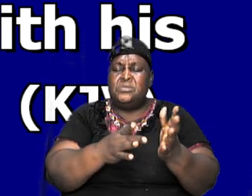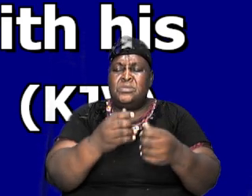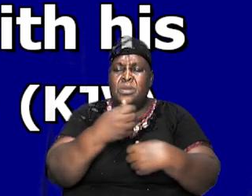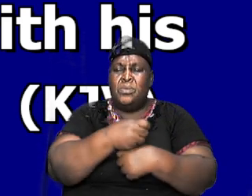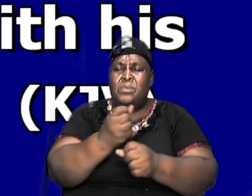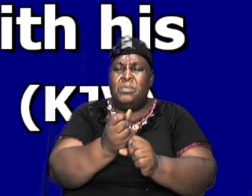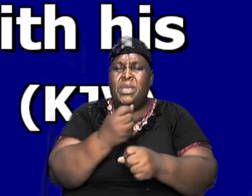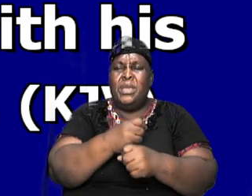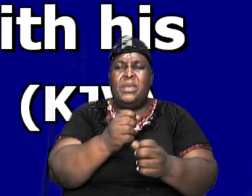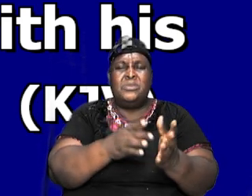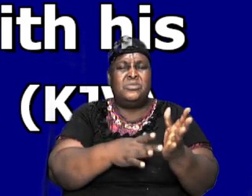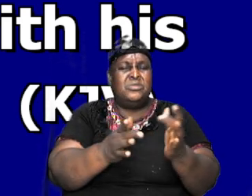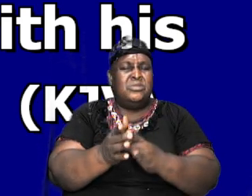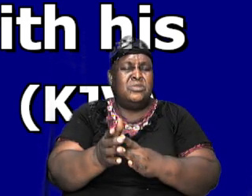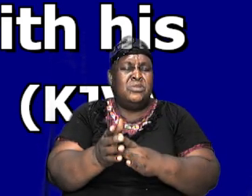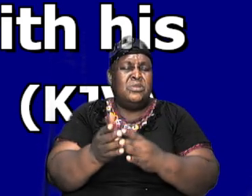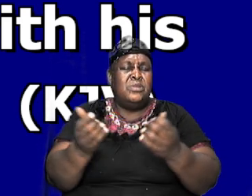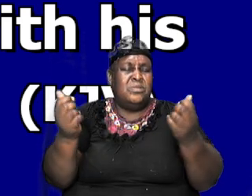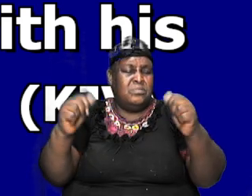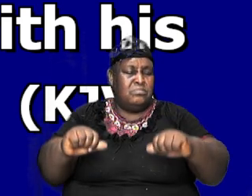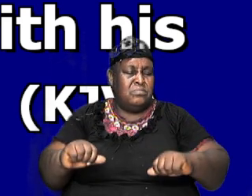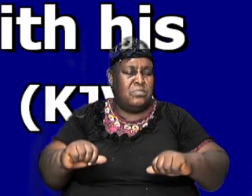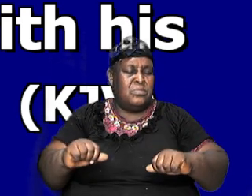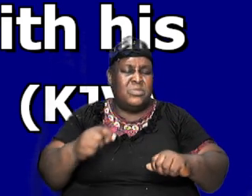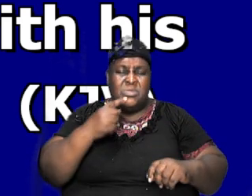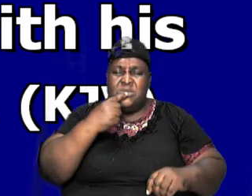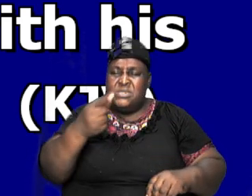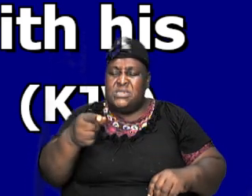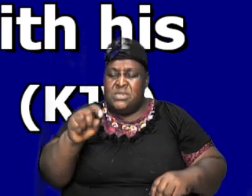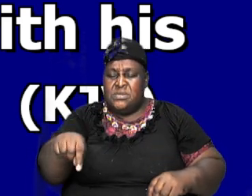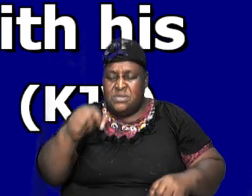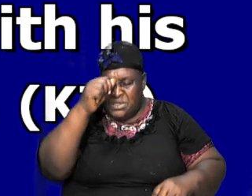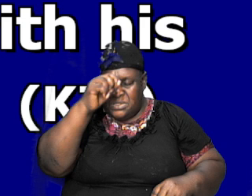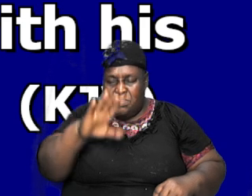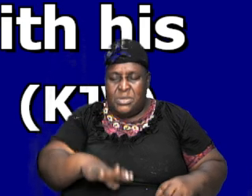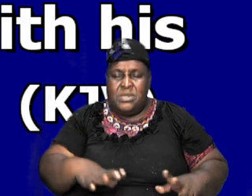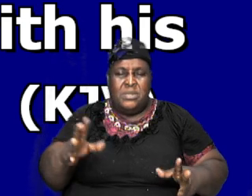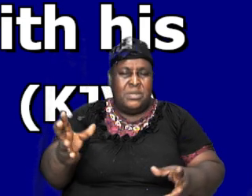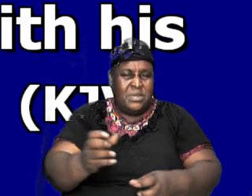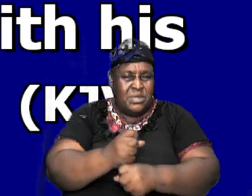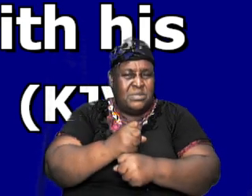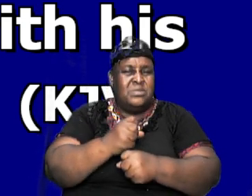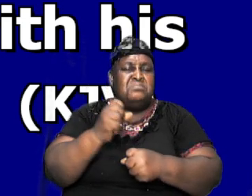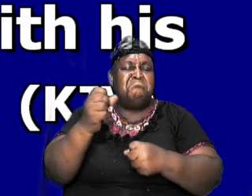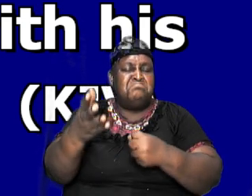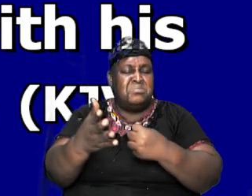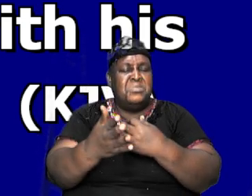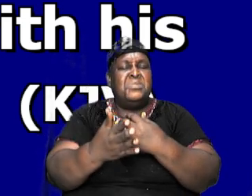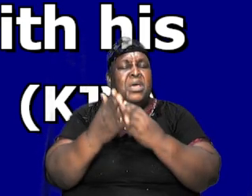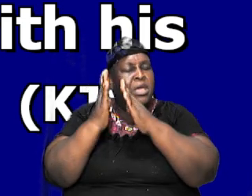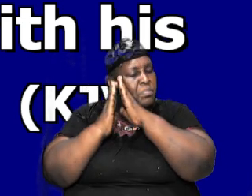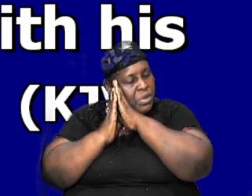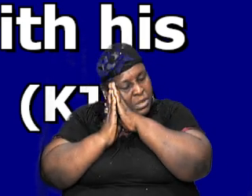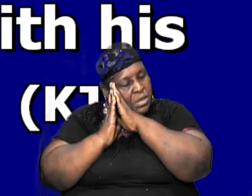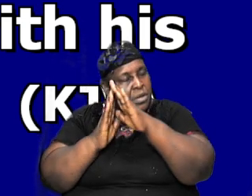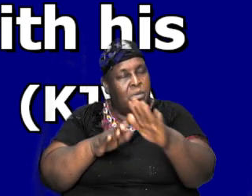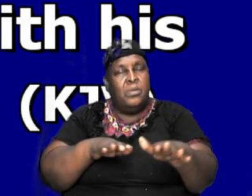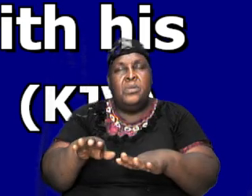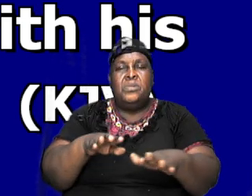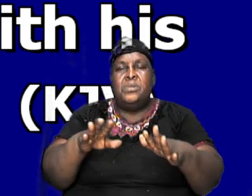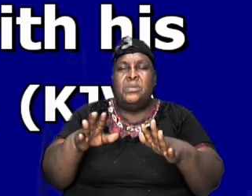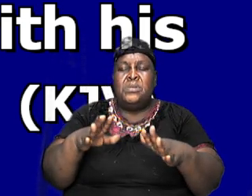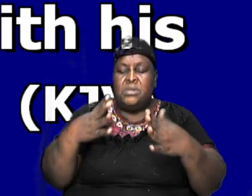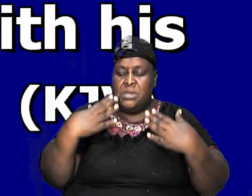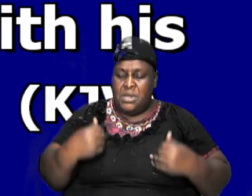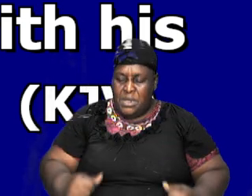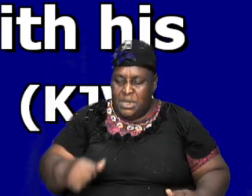to be able to provide, to be able to say to this man, take up thy bed and walk? To be able to heal the man